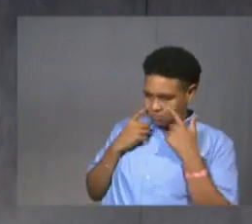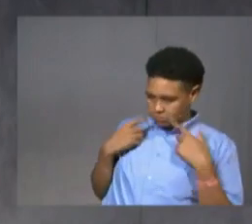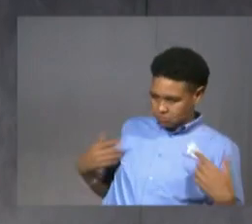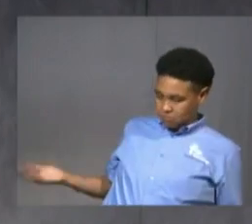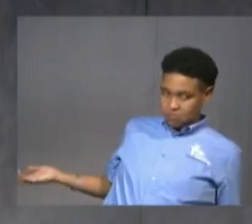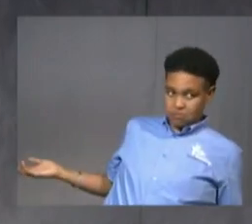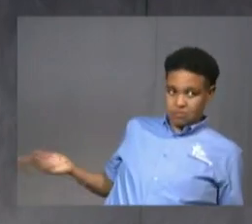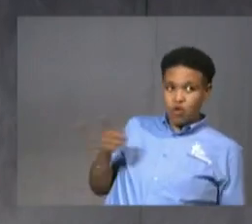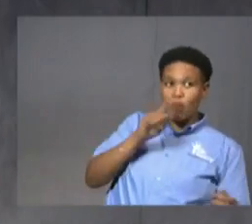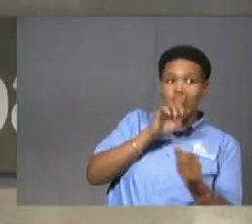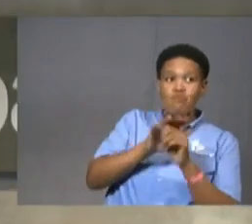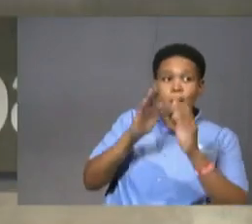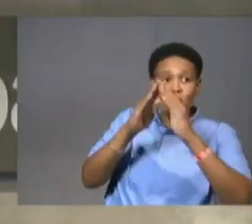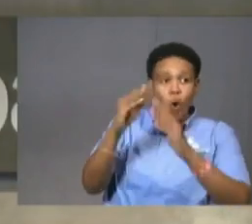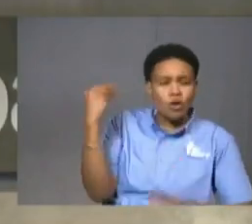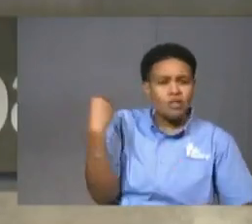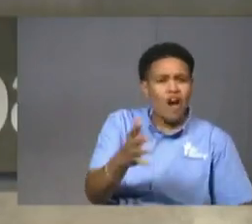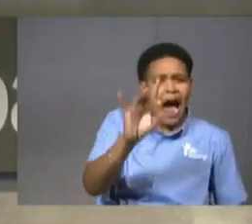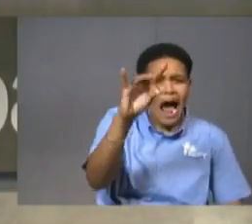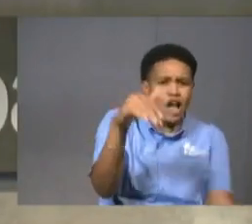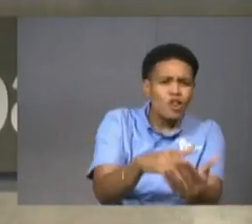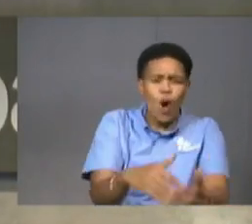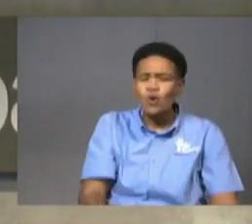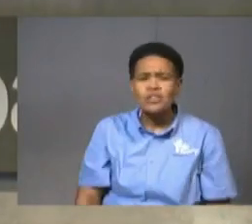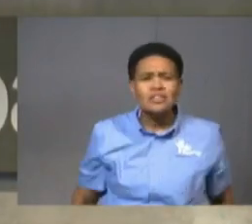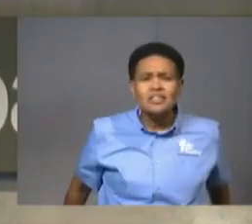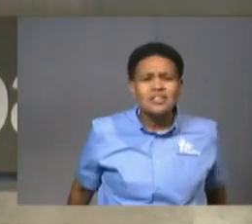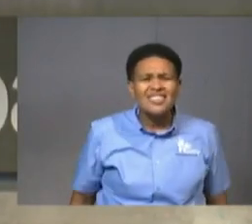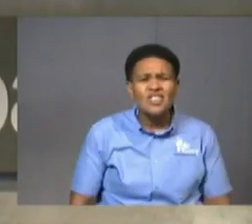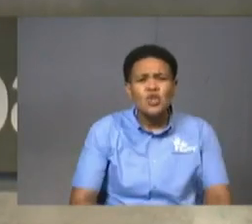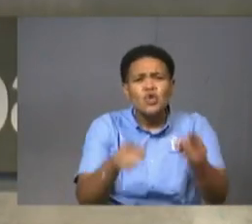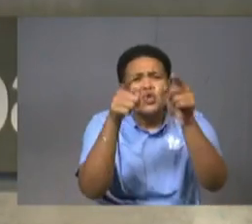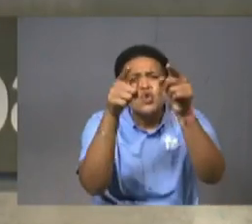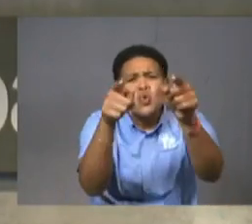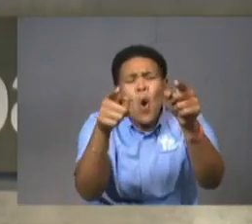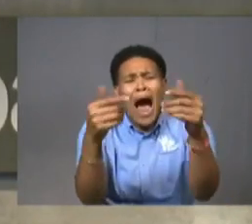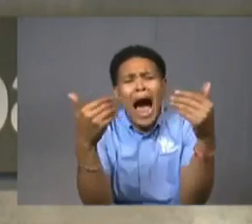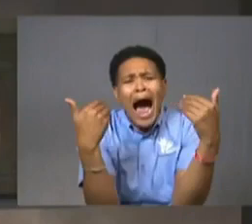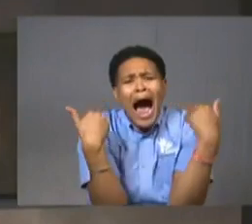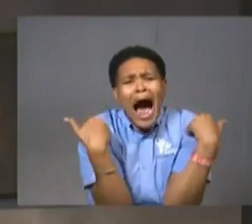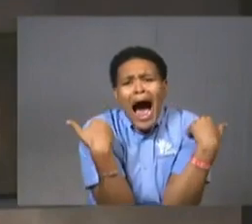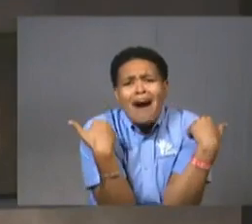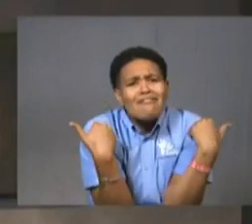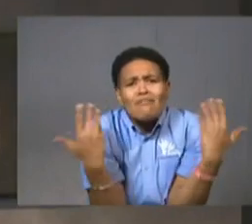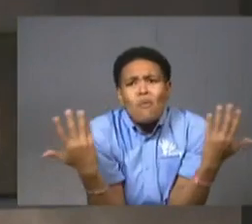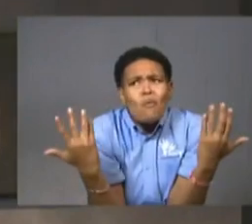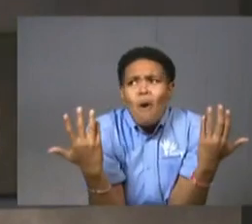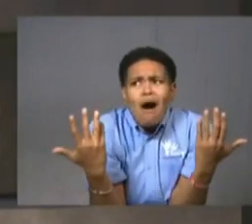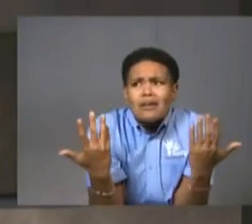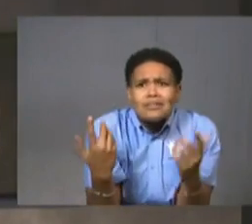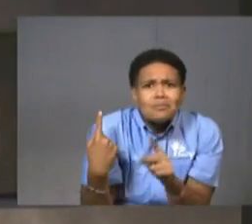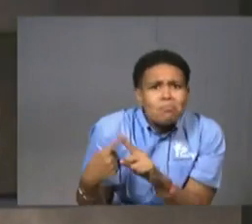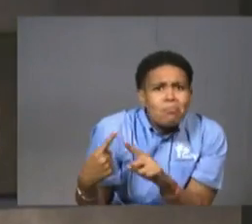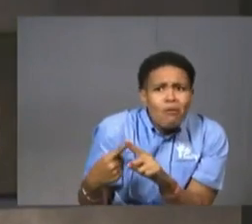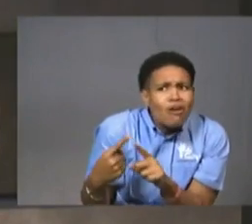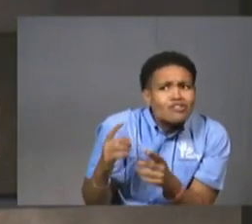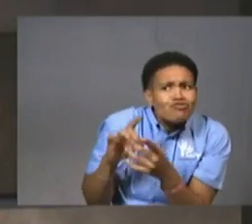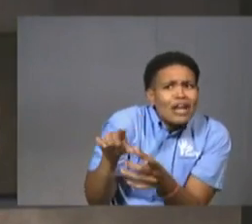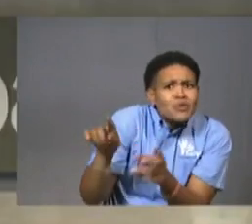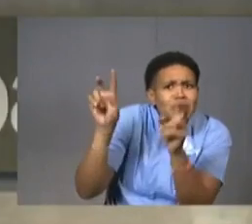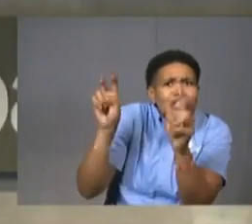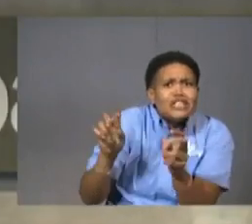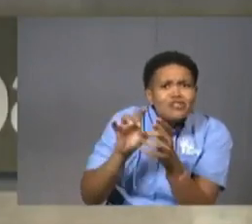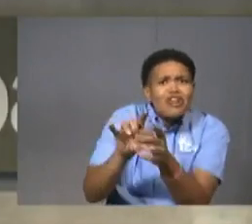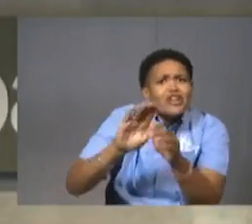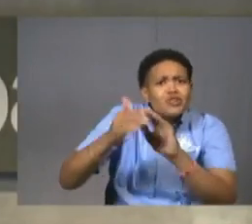only 8,000. What credibility do you have whatsoever on these issues with the Jamaican